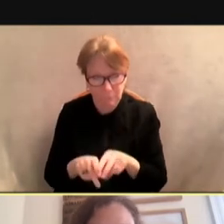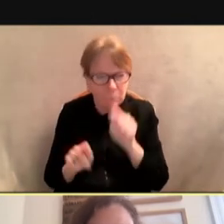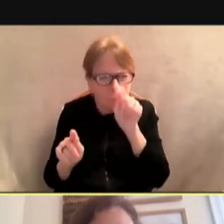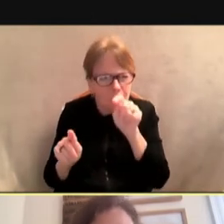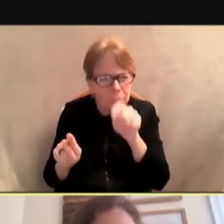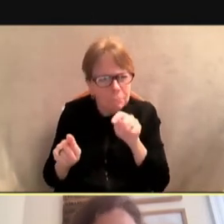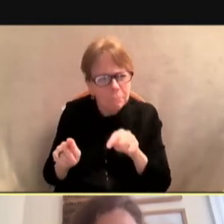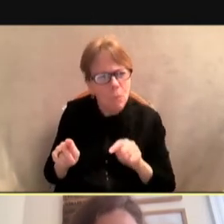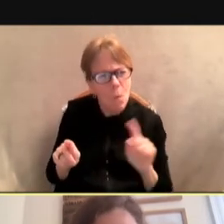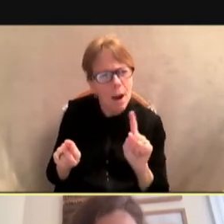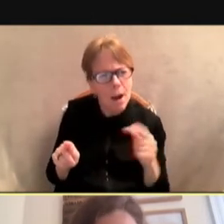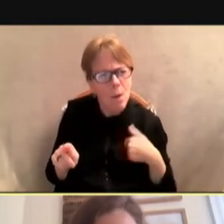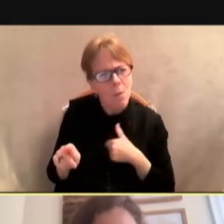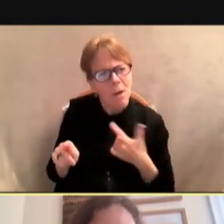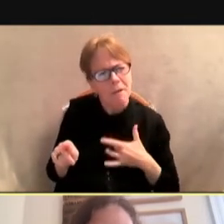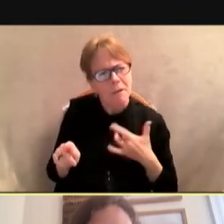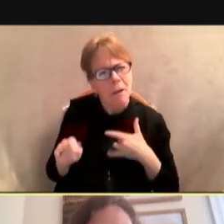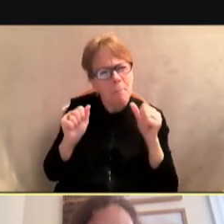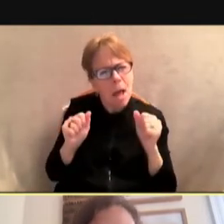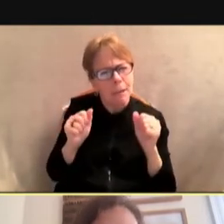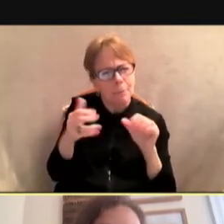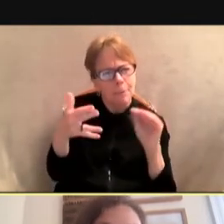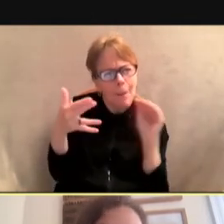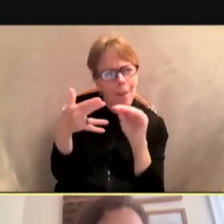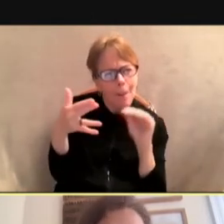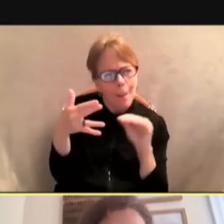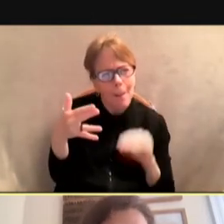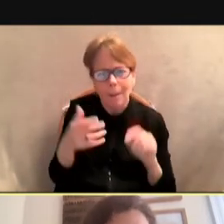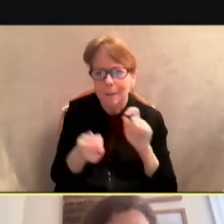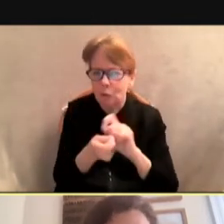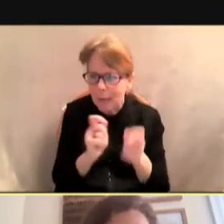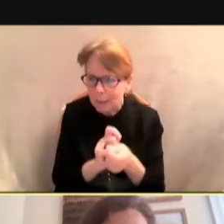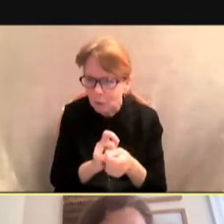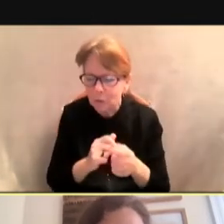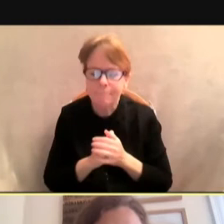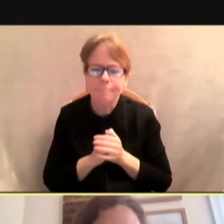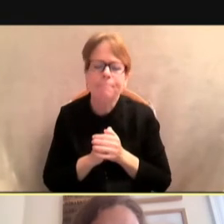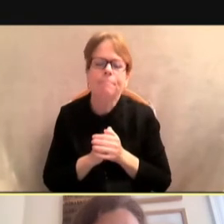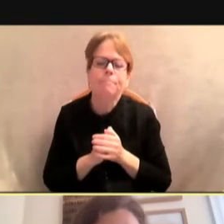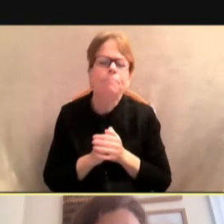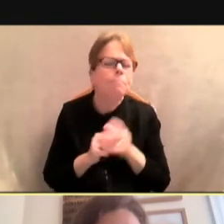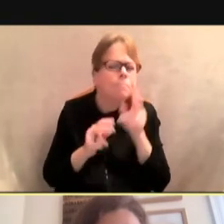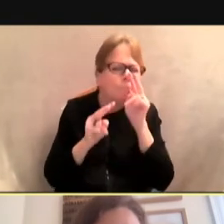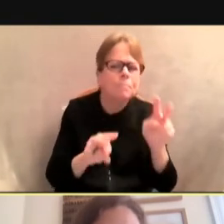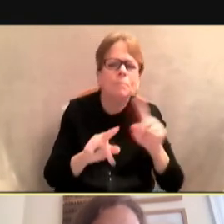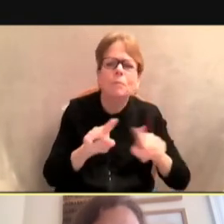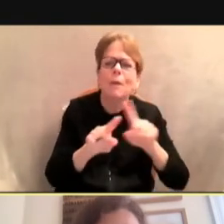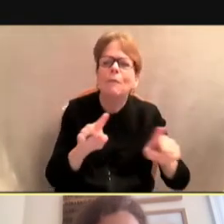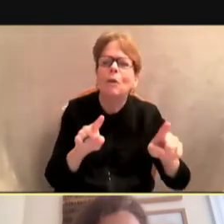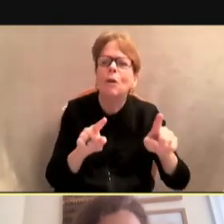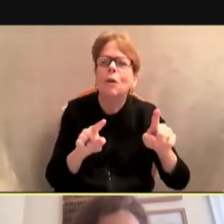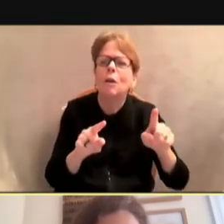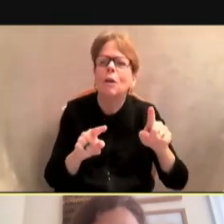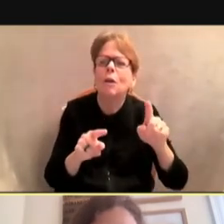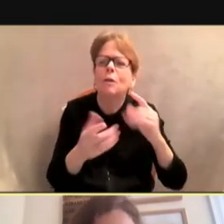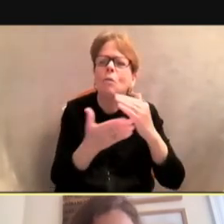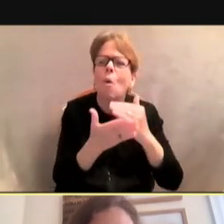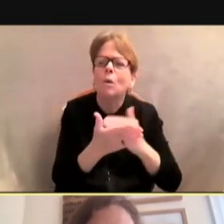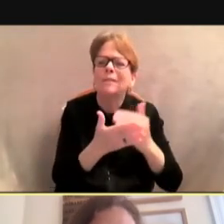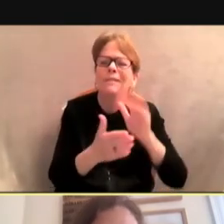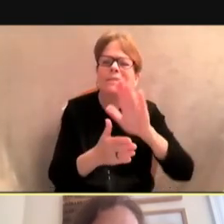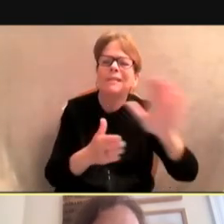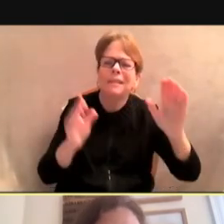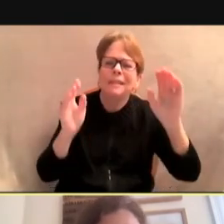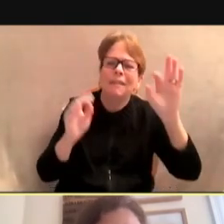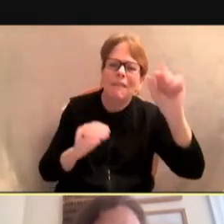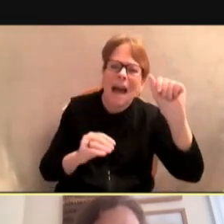might be possible to make change. We collaborated with individual course faculty, and with their help and support,